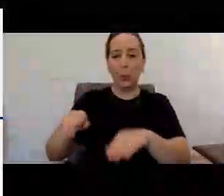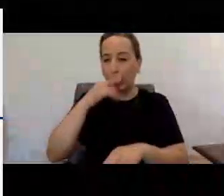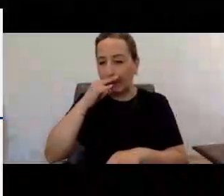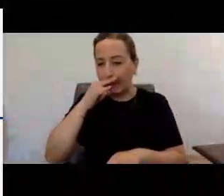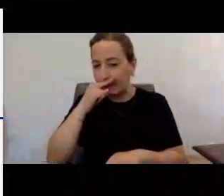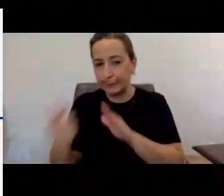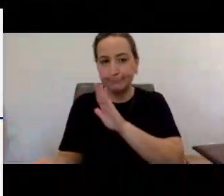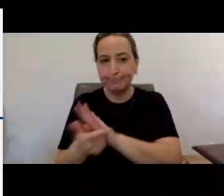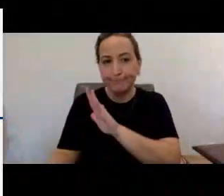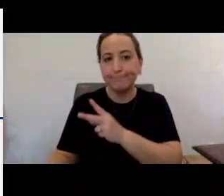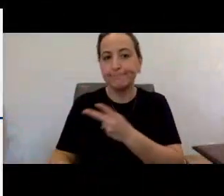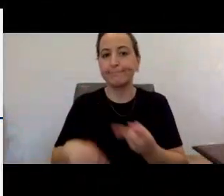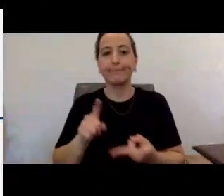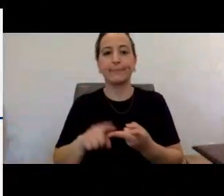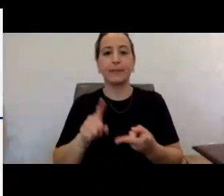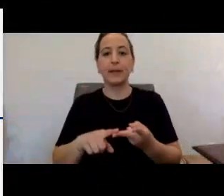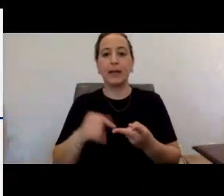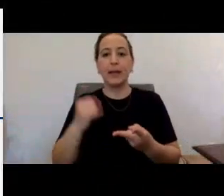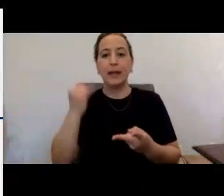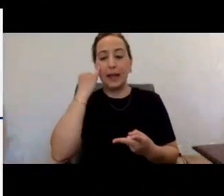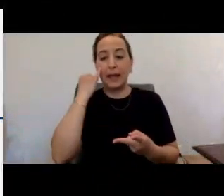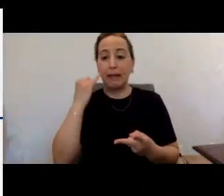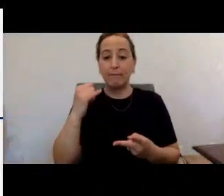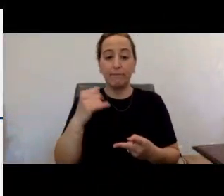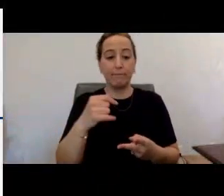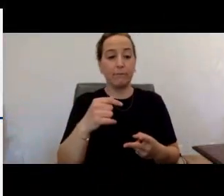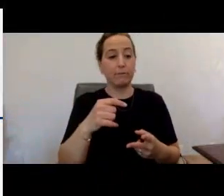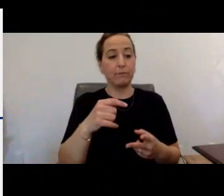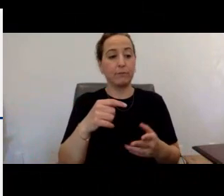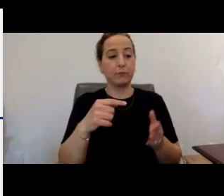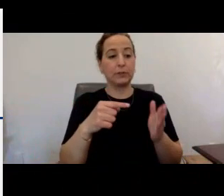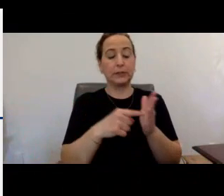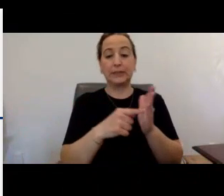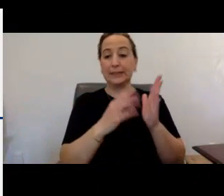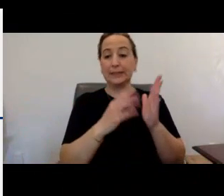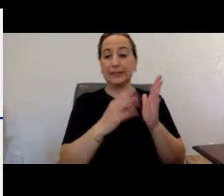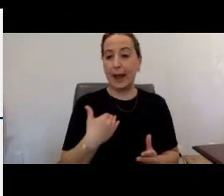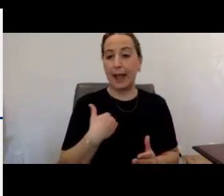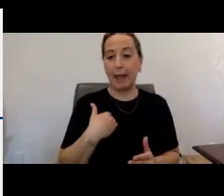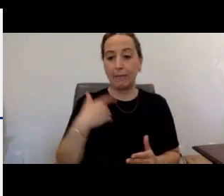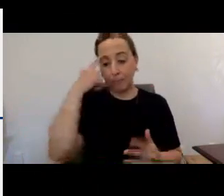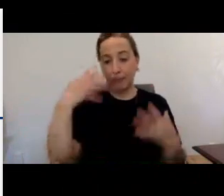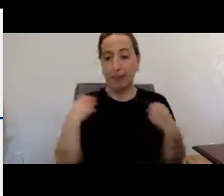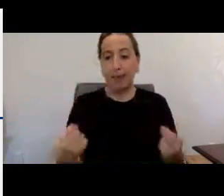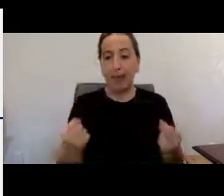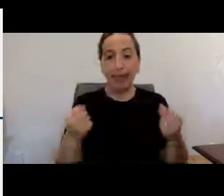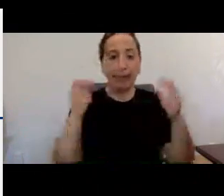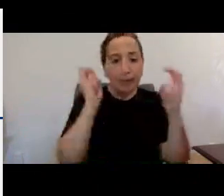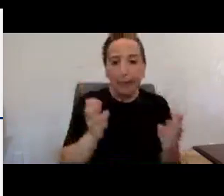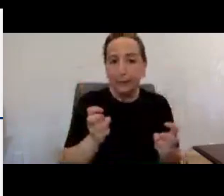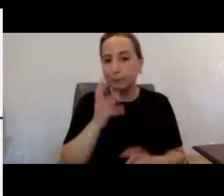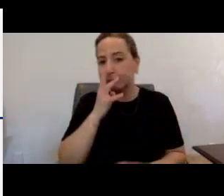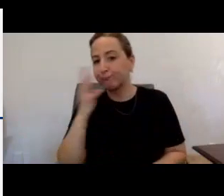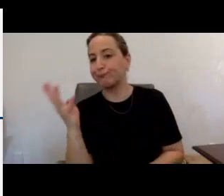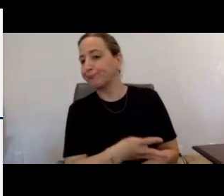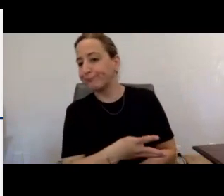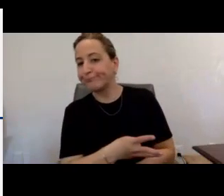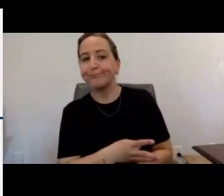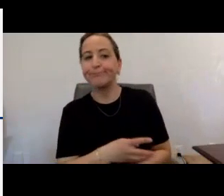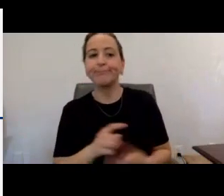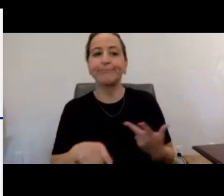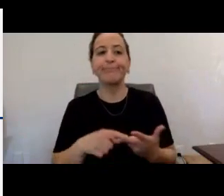requests for a tenant with a mental health condition, or unequally applying rules or lease provisions for women